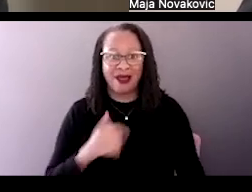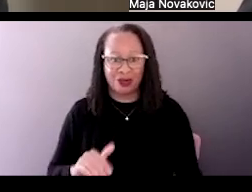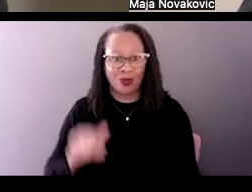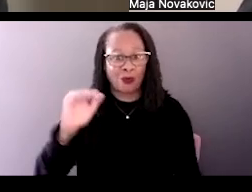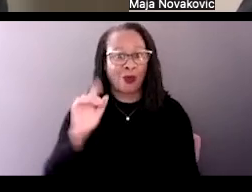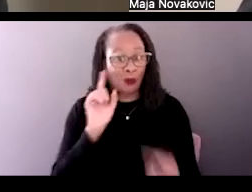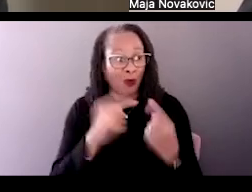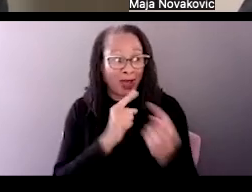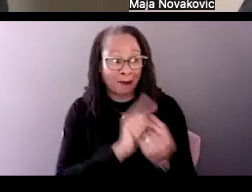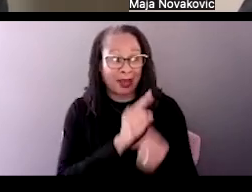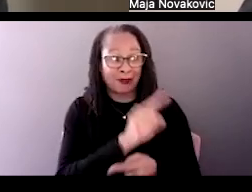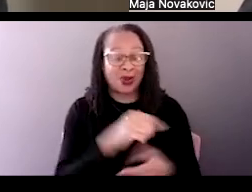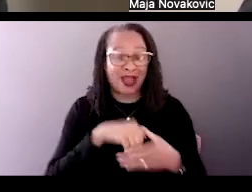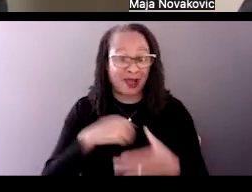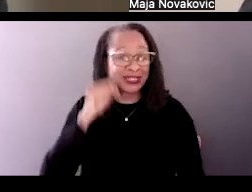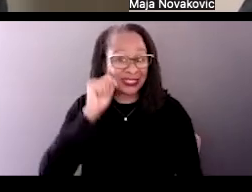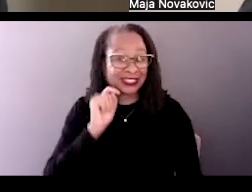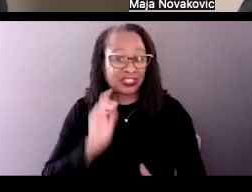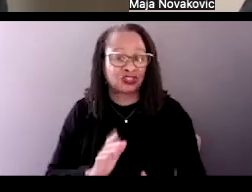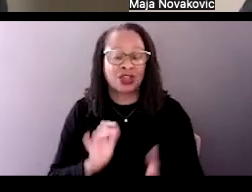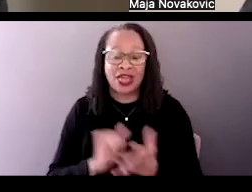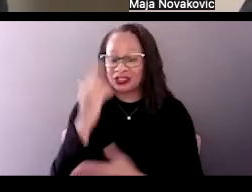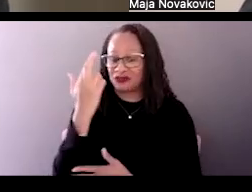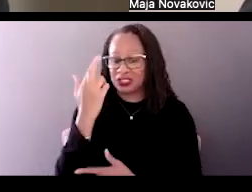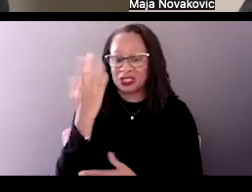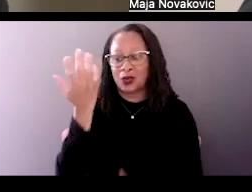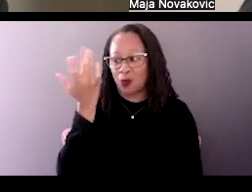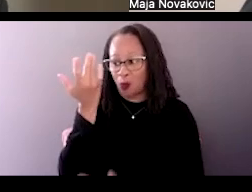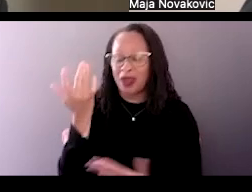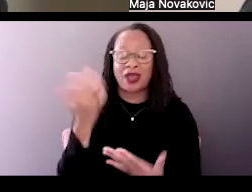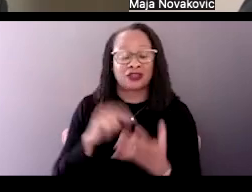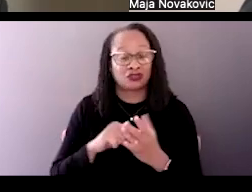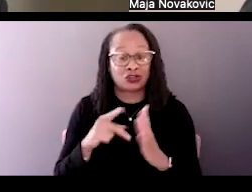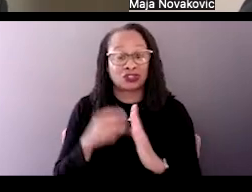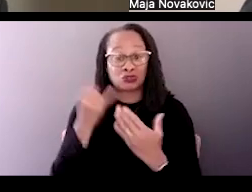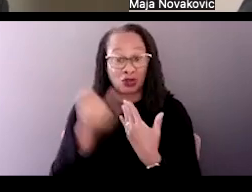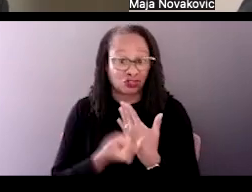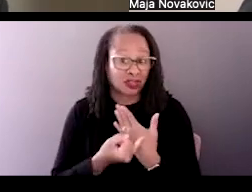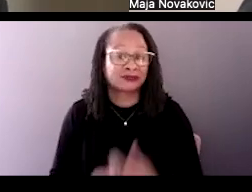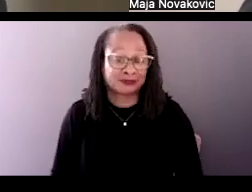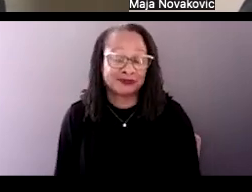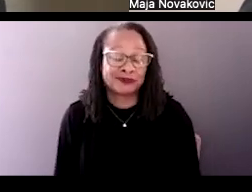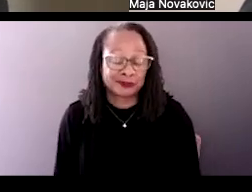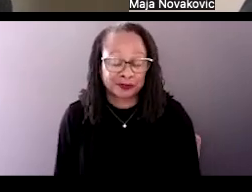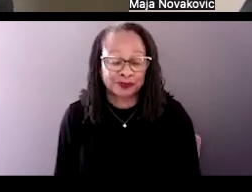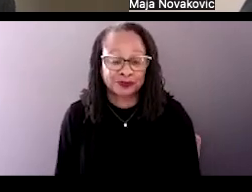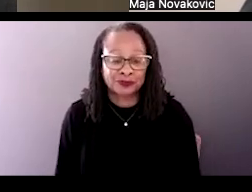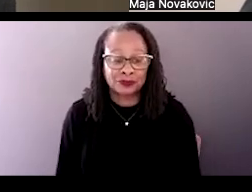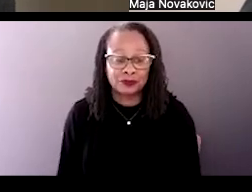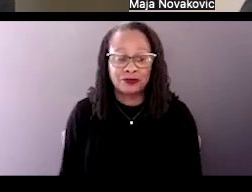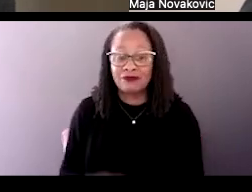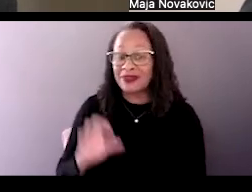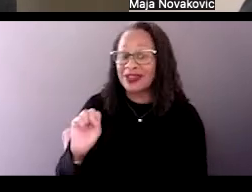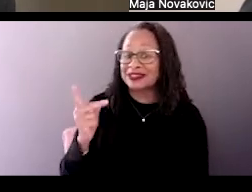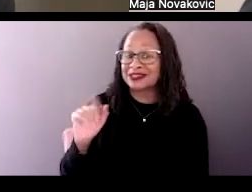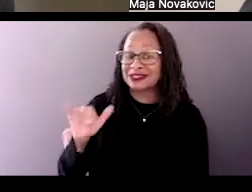Mm. the reason why I started all that process and project. So you've really been thinking about